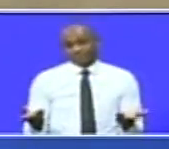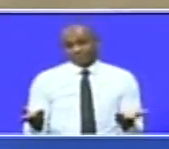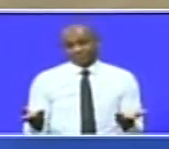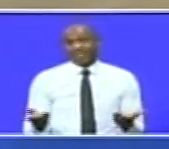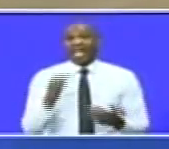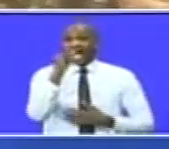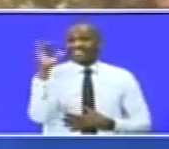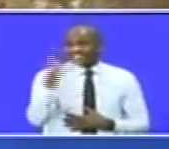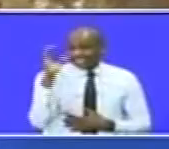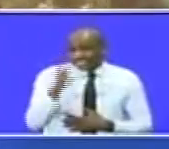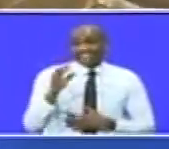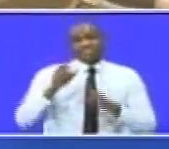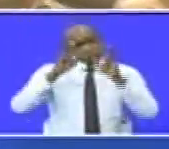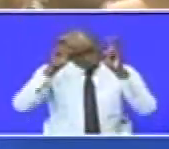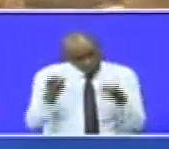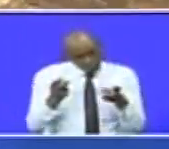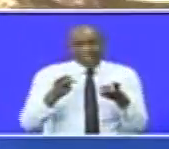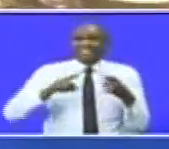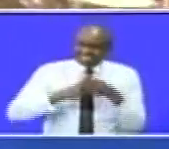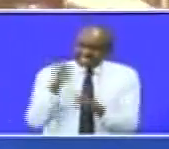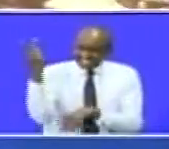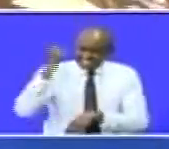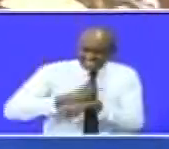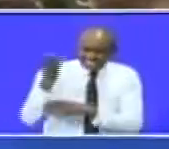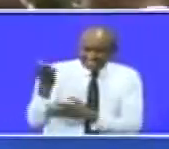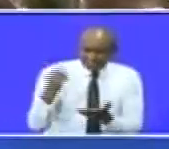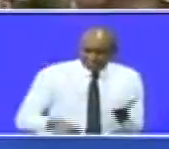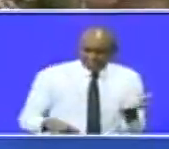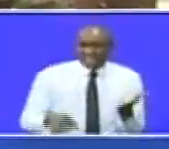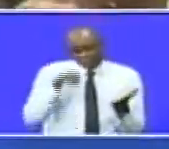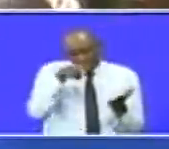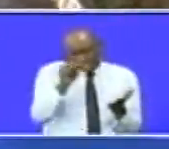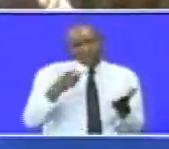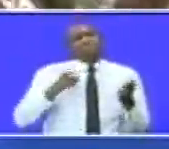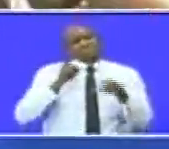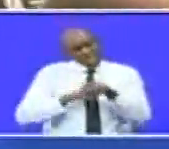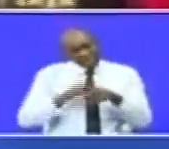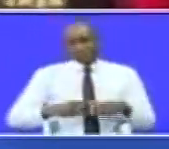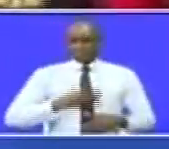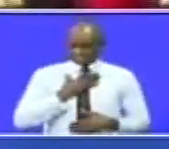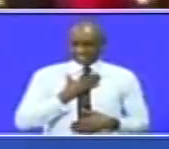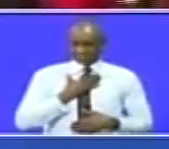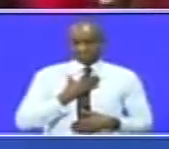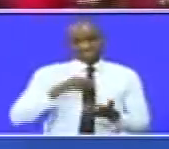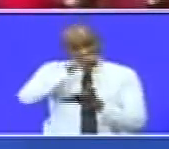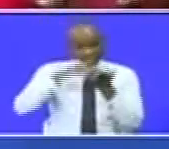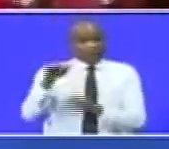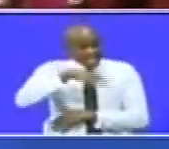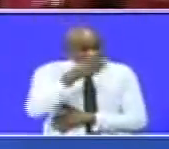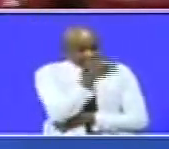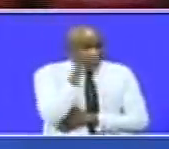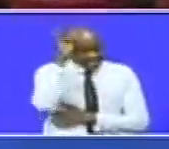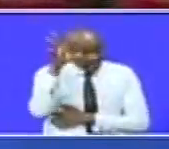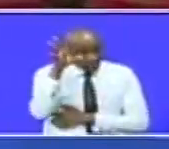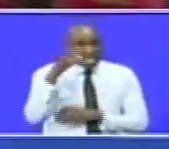The ICC debate dominated the second day of President Kenyatta's tour of the Central Region, where the duo, flanked